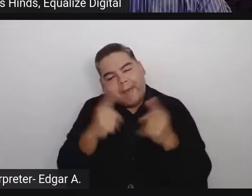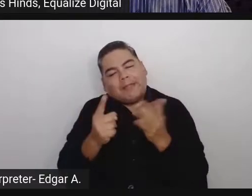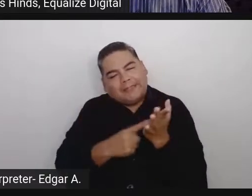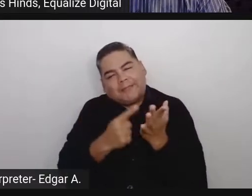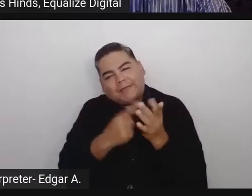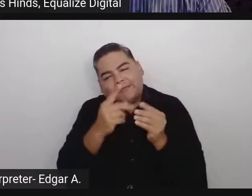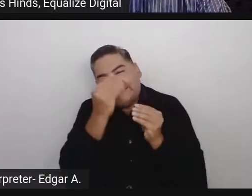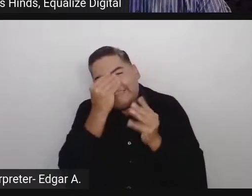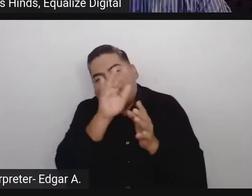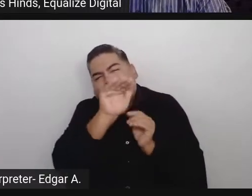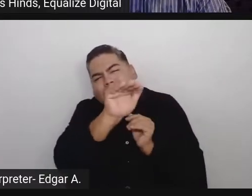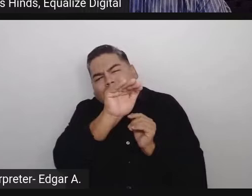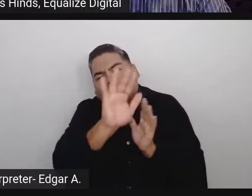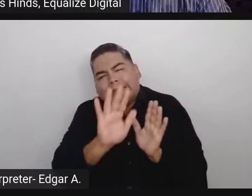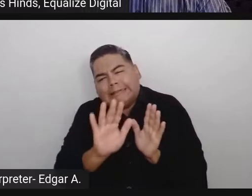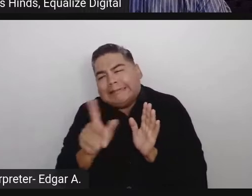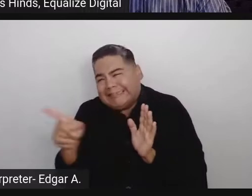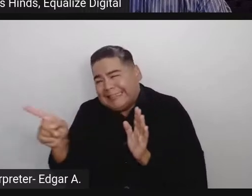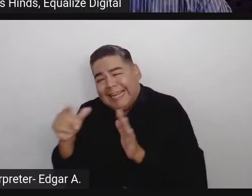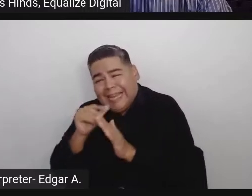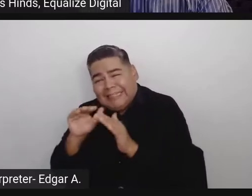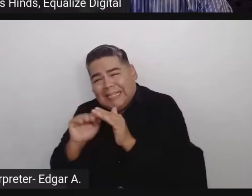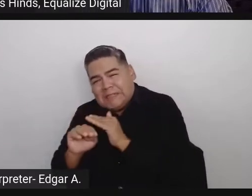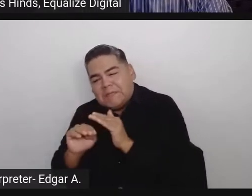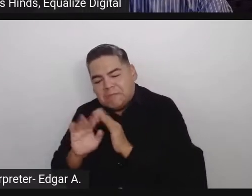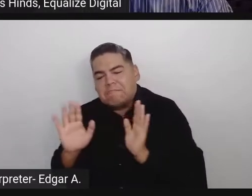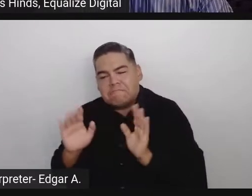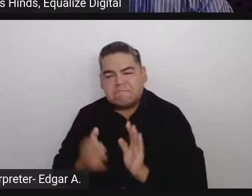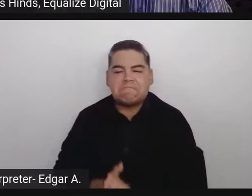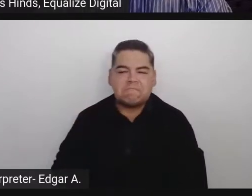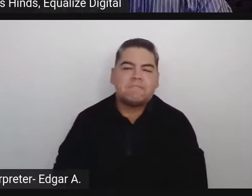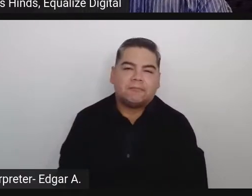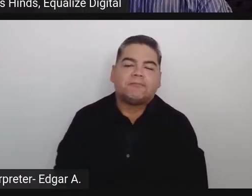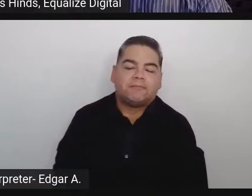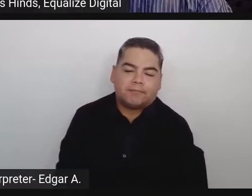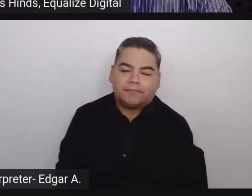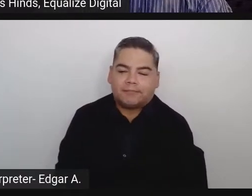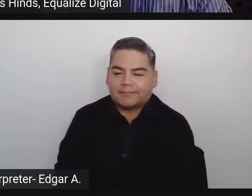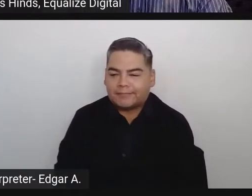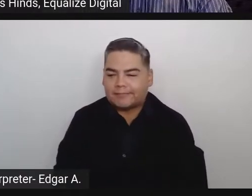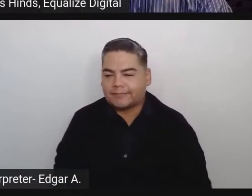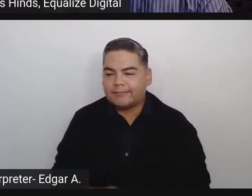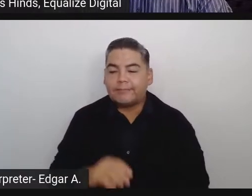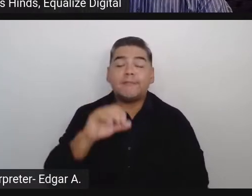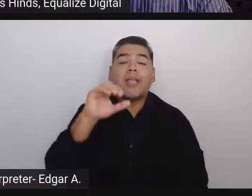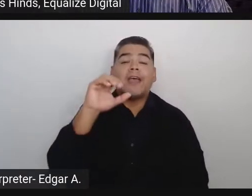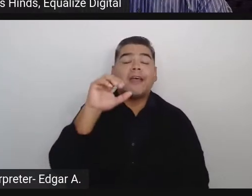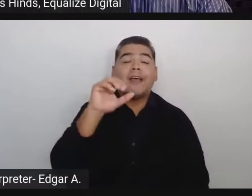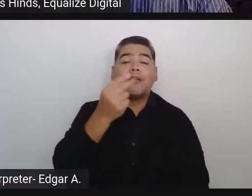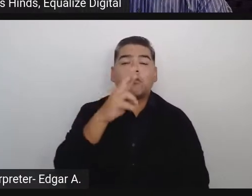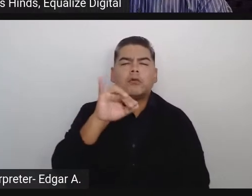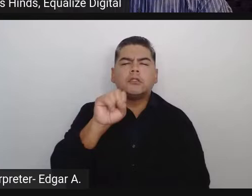time. Chris, I'm curious what you think about, there is a